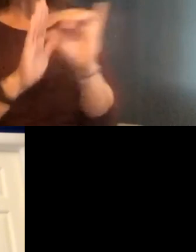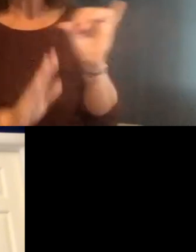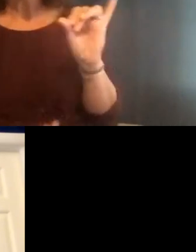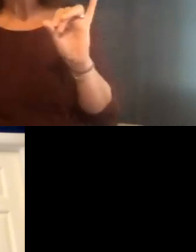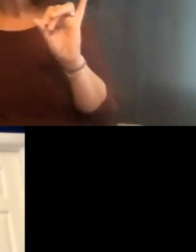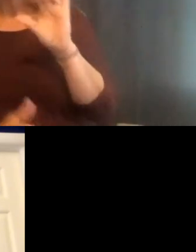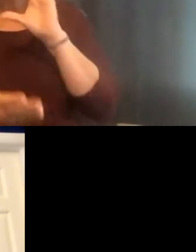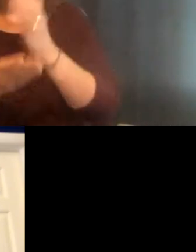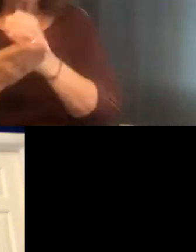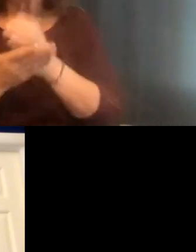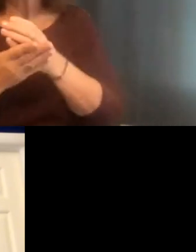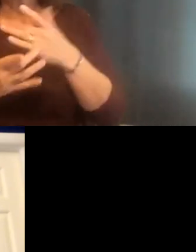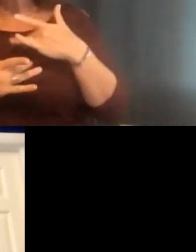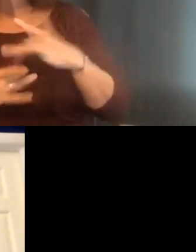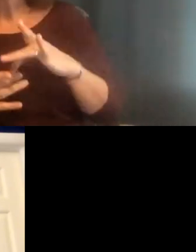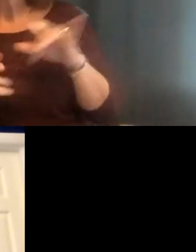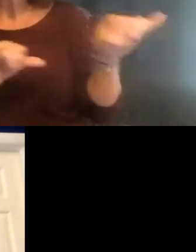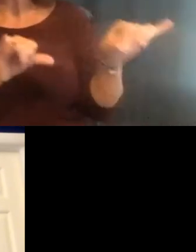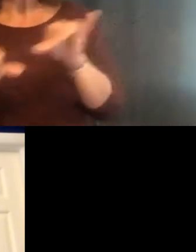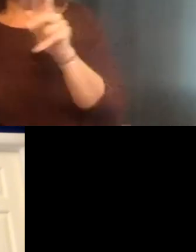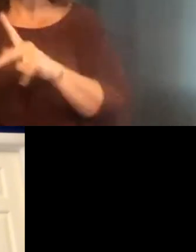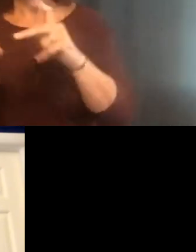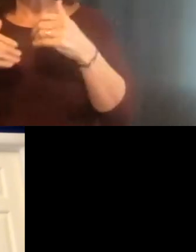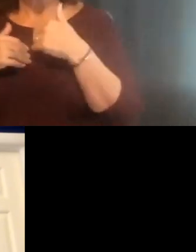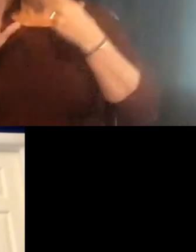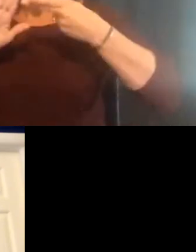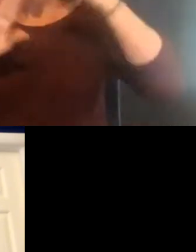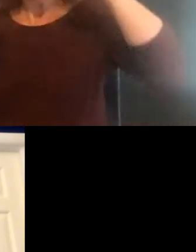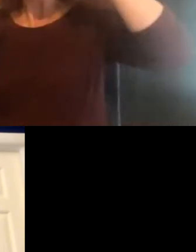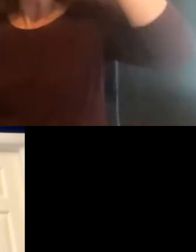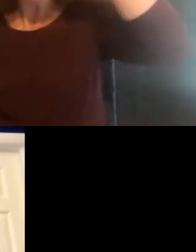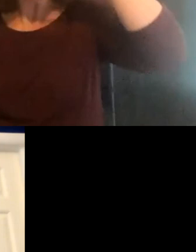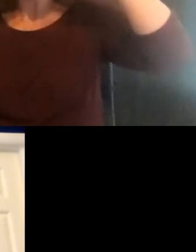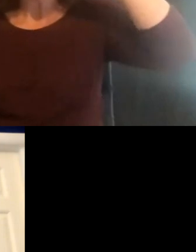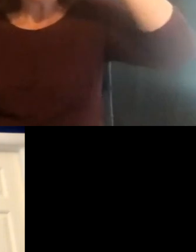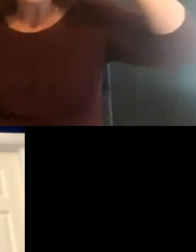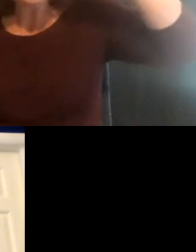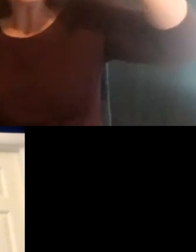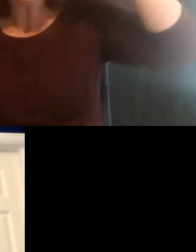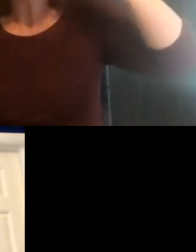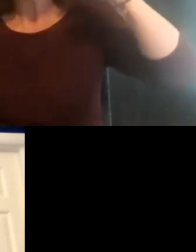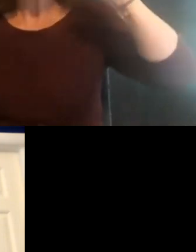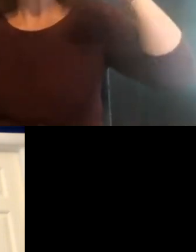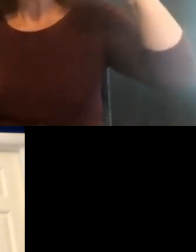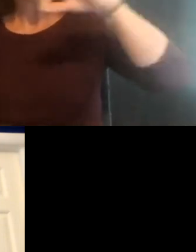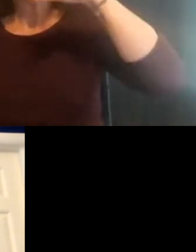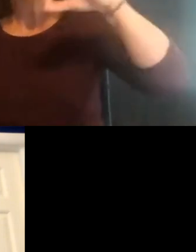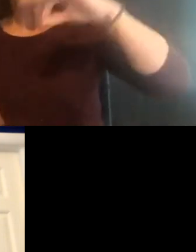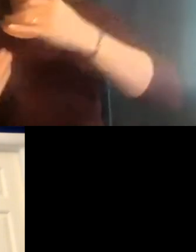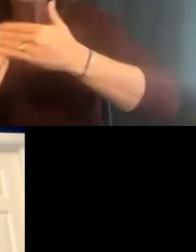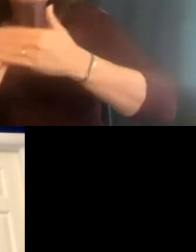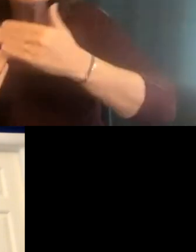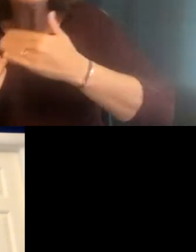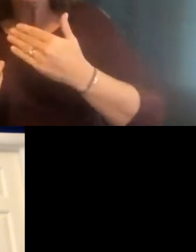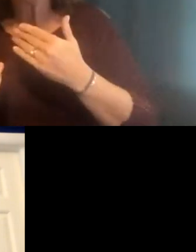to people who have high creativity or who have hallucinations or who are highly hypnotizable. Mm-hmm. I just